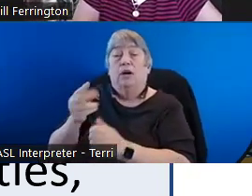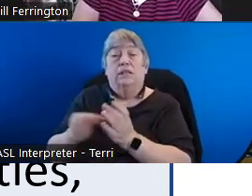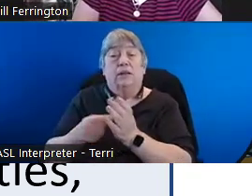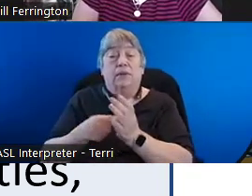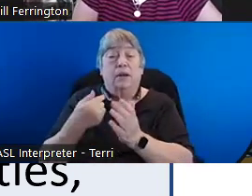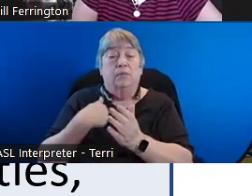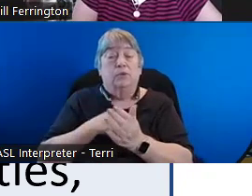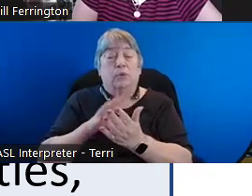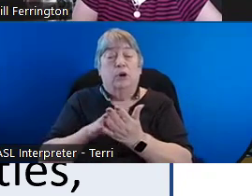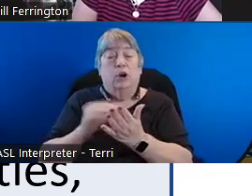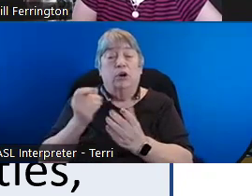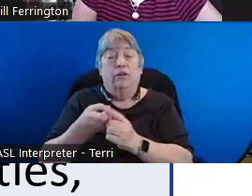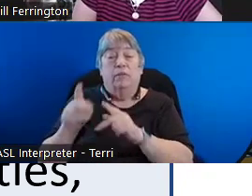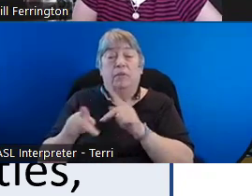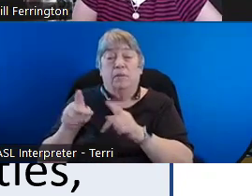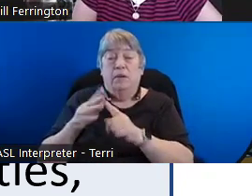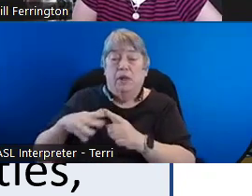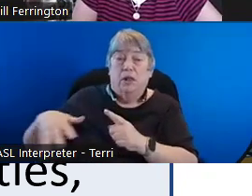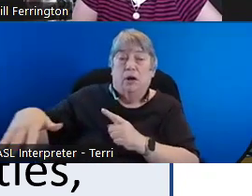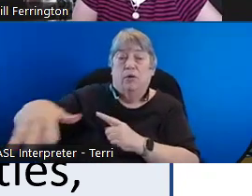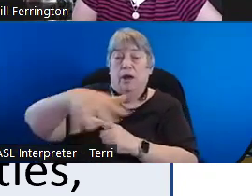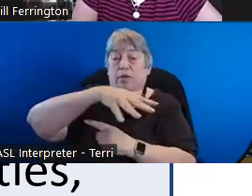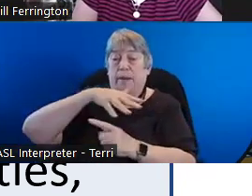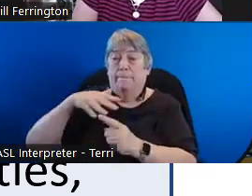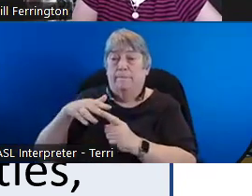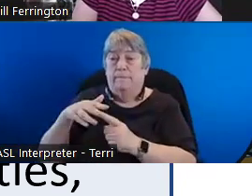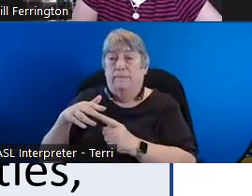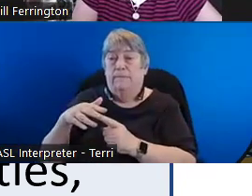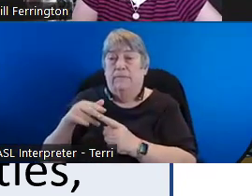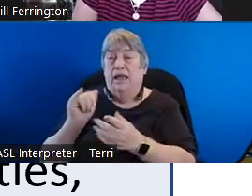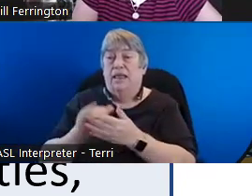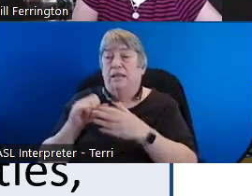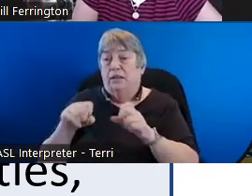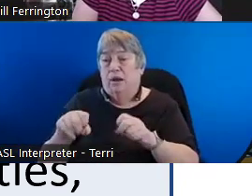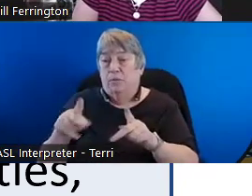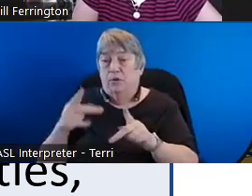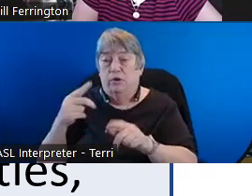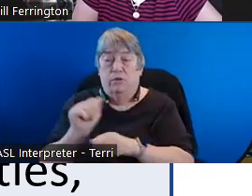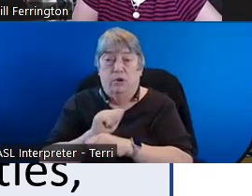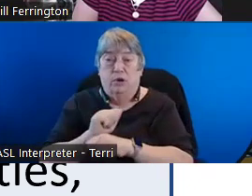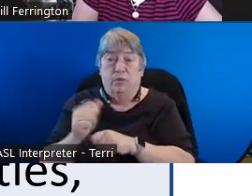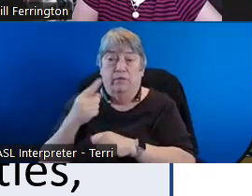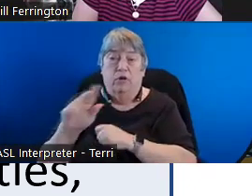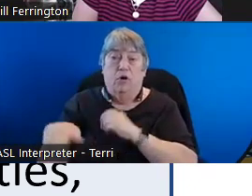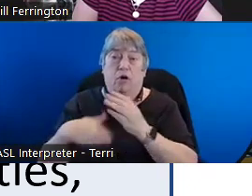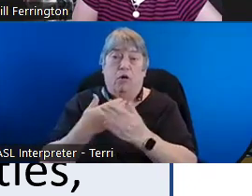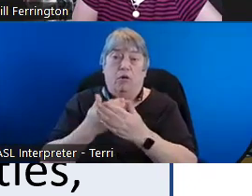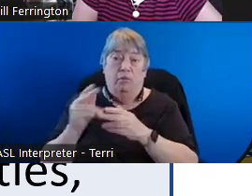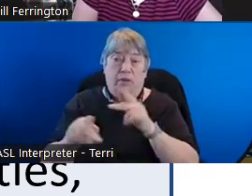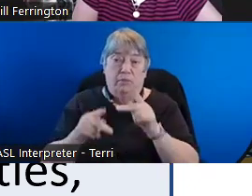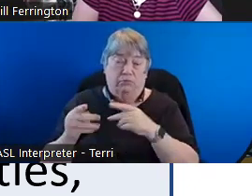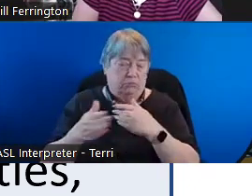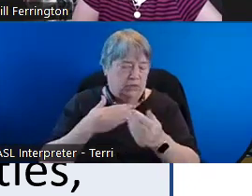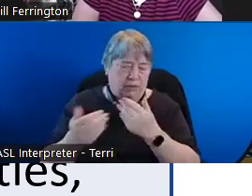well. Discovery provides an opportunity for employment for all individuals, regardless of severity of disability. And